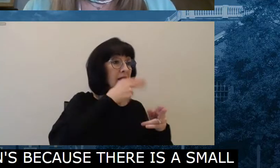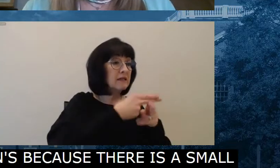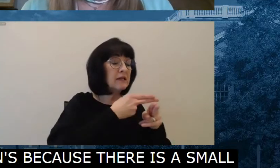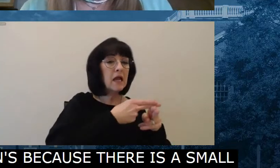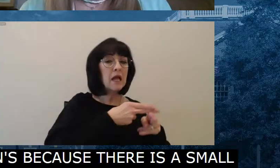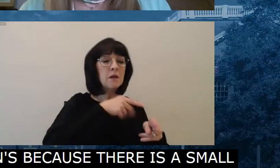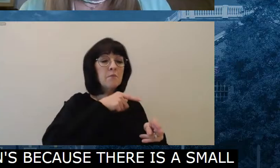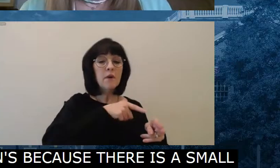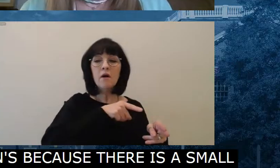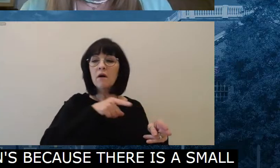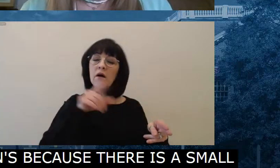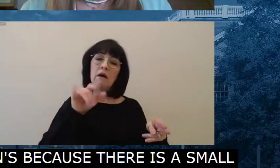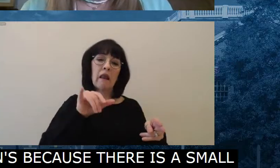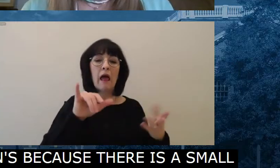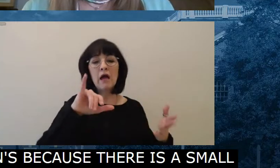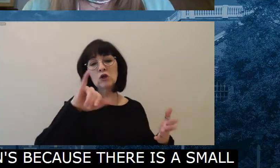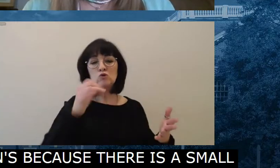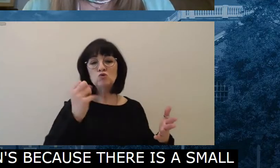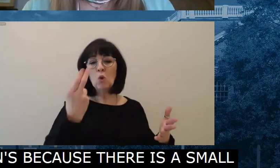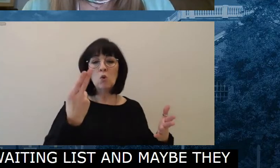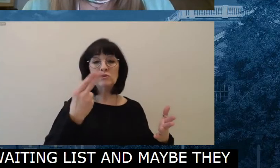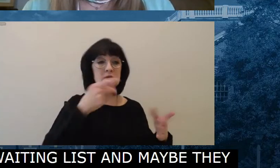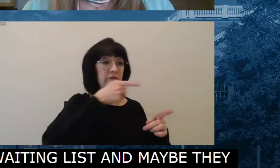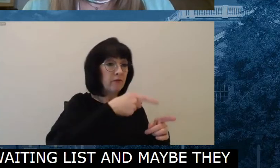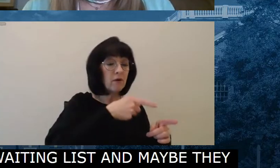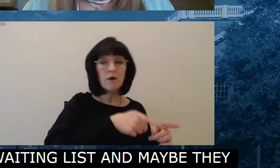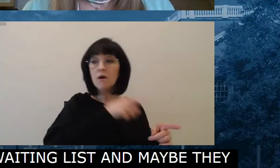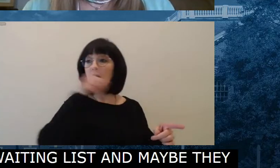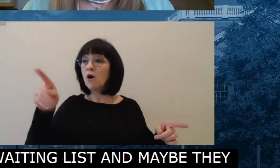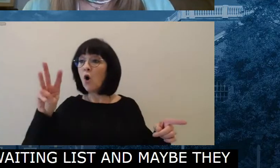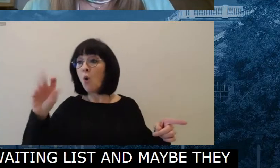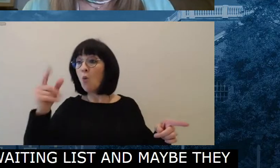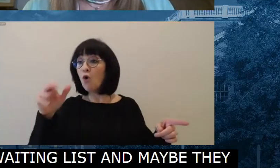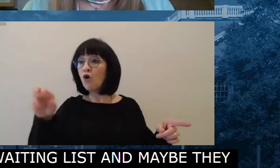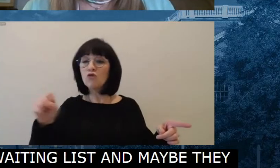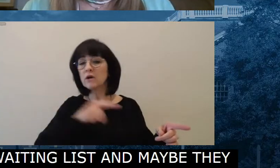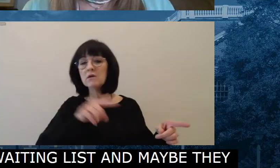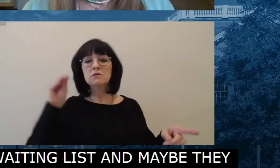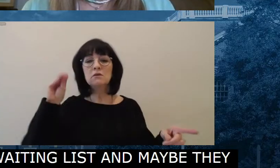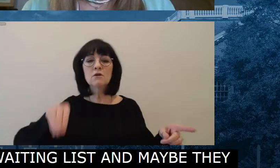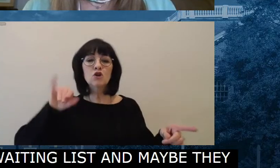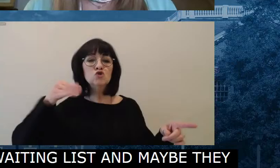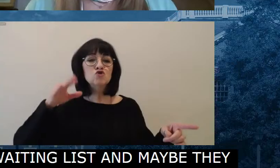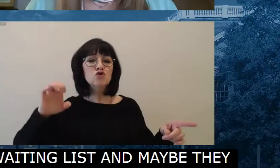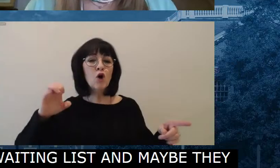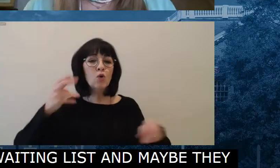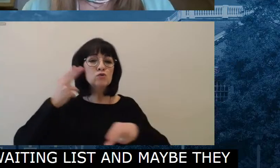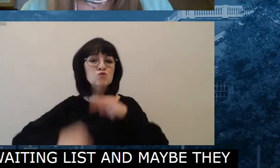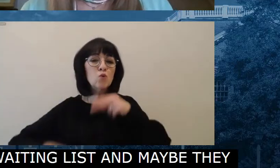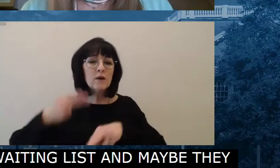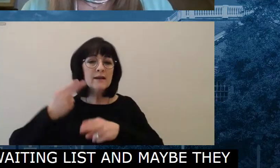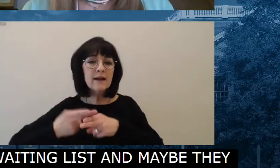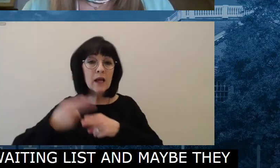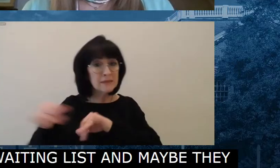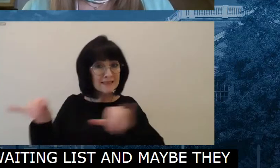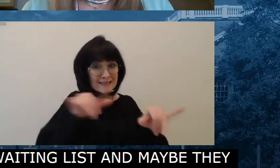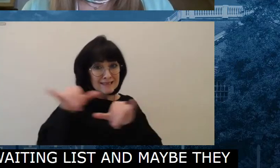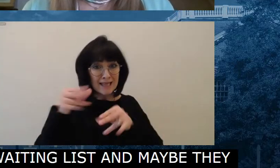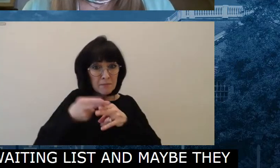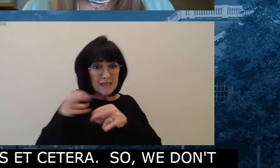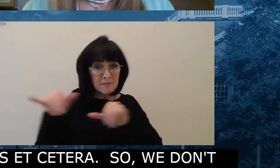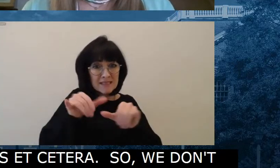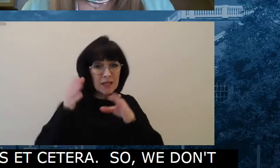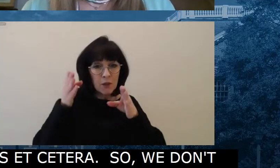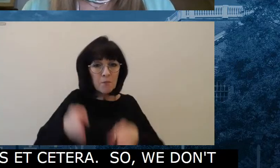et cetera. And so we don't have, I don't think, a specific number there, but we have worked a considerable number